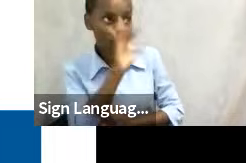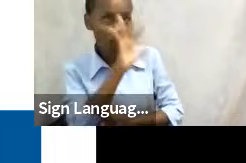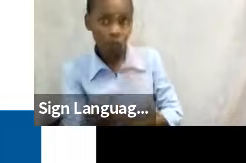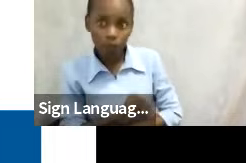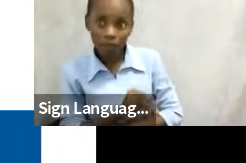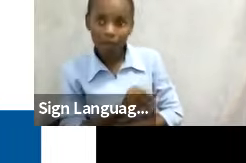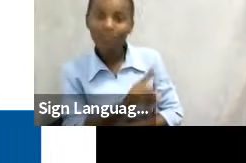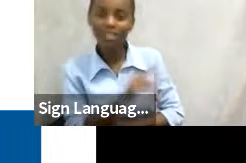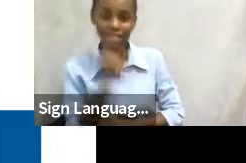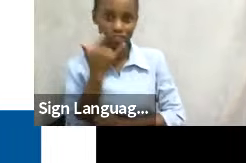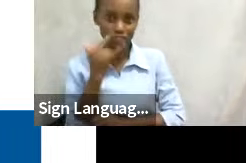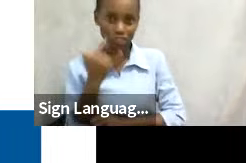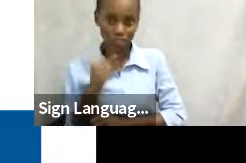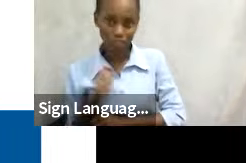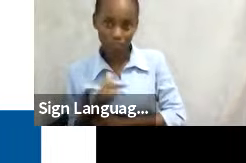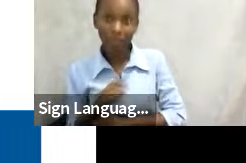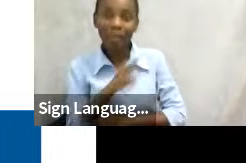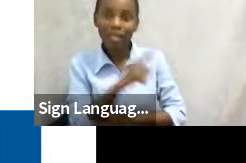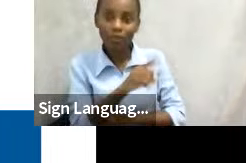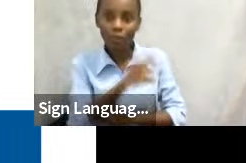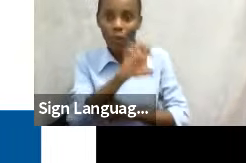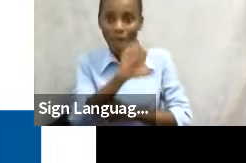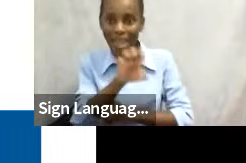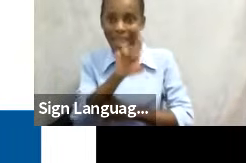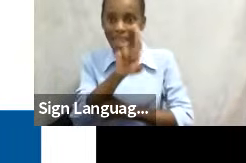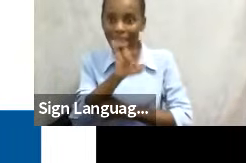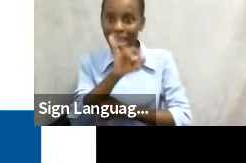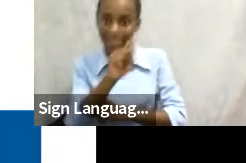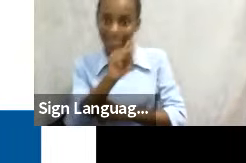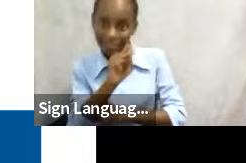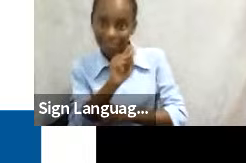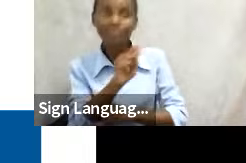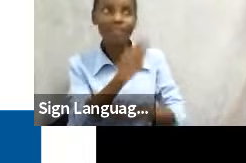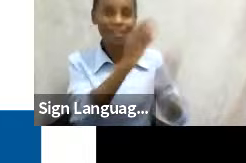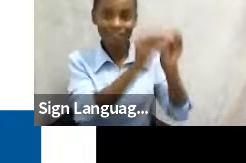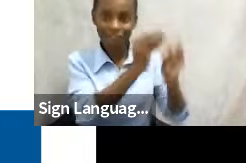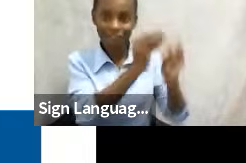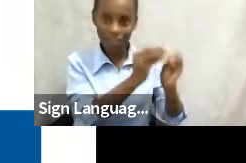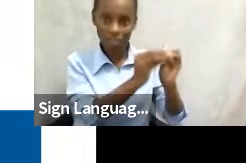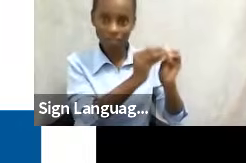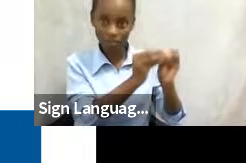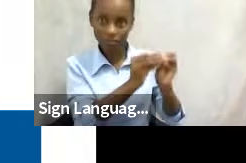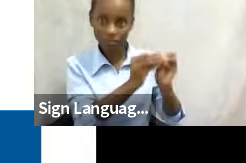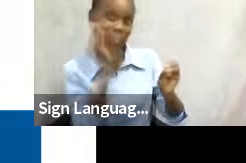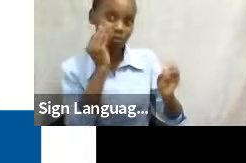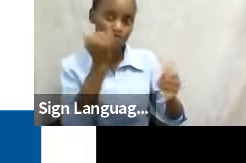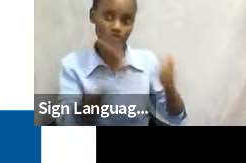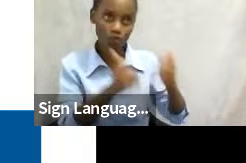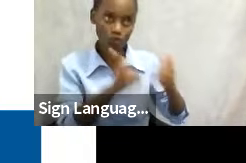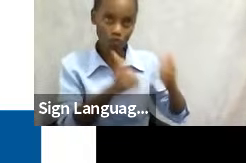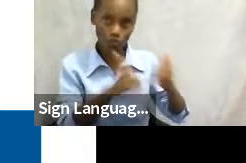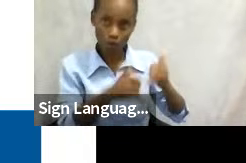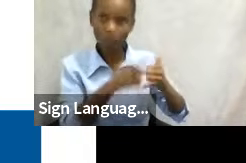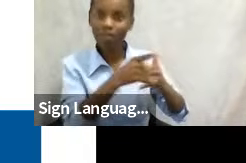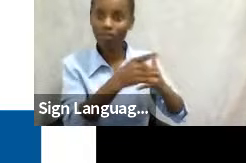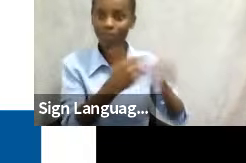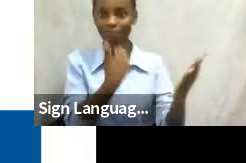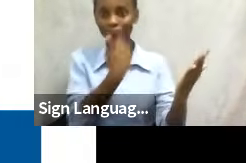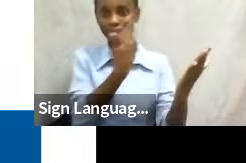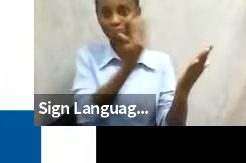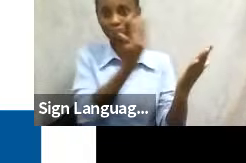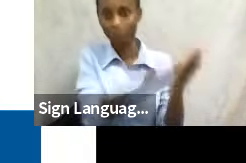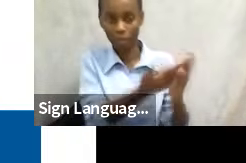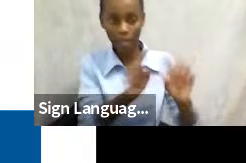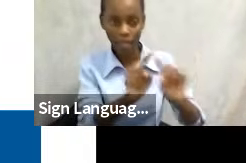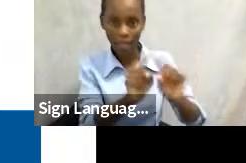use the edit function and edit the return. And a reminder, please, to click the submit button to ensure that